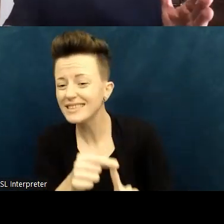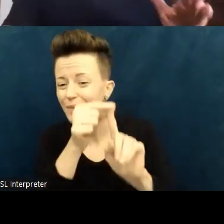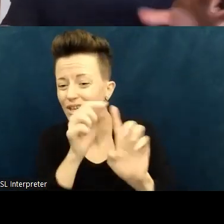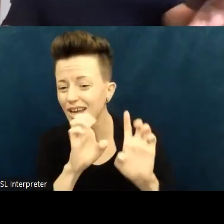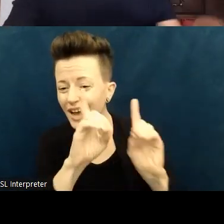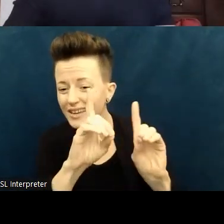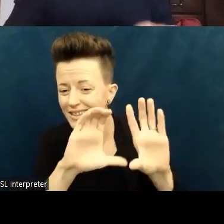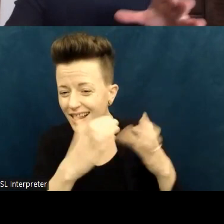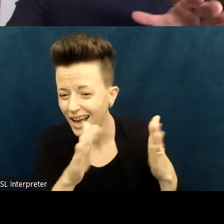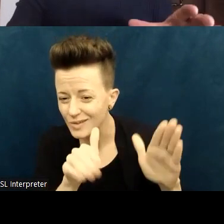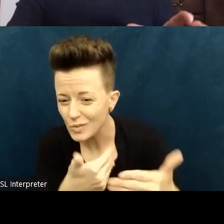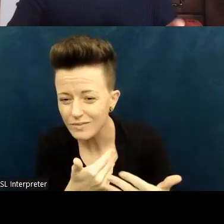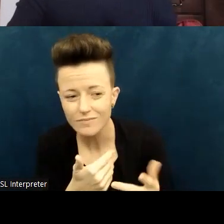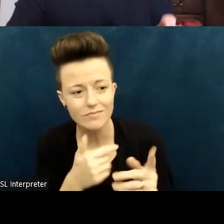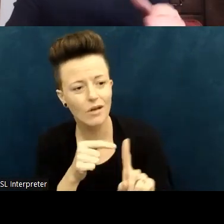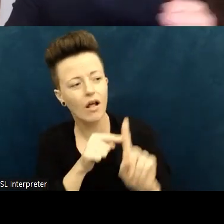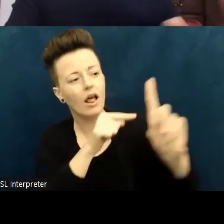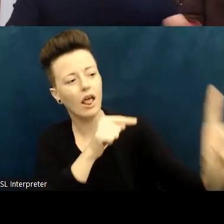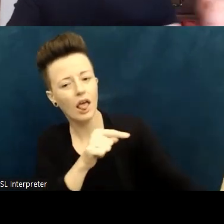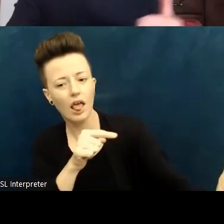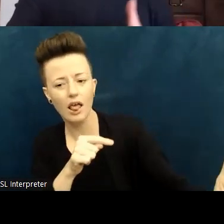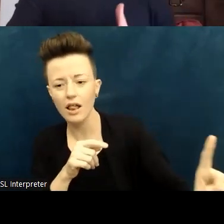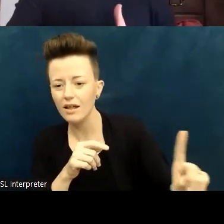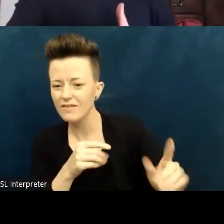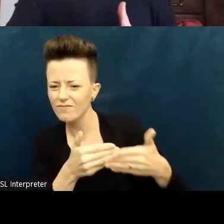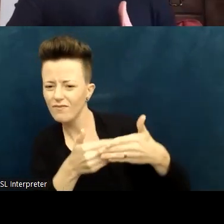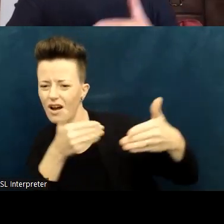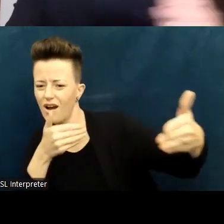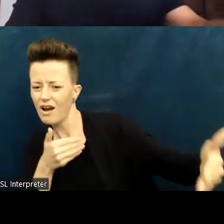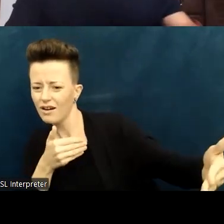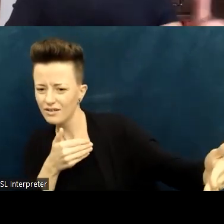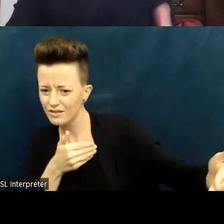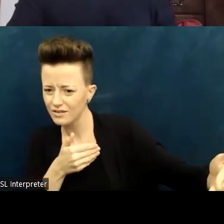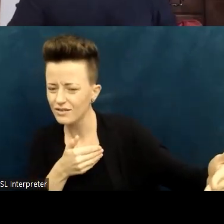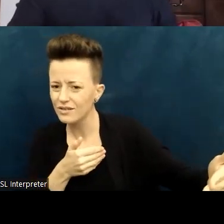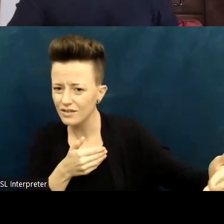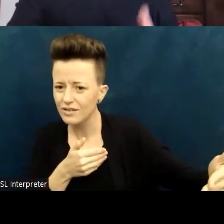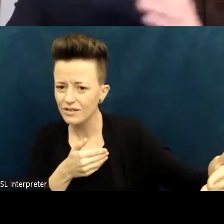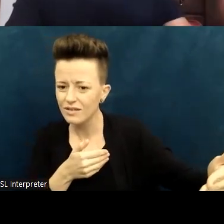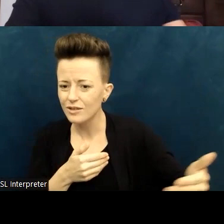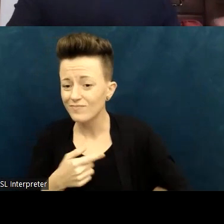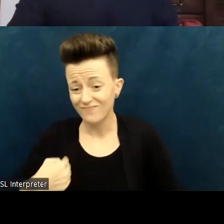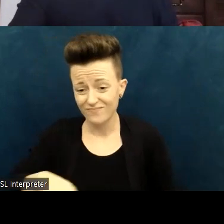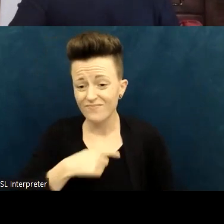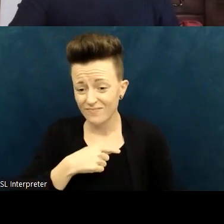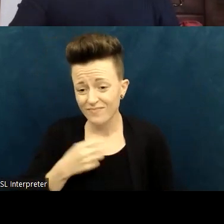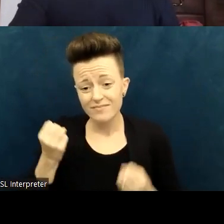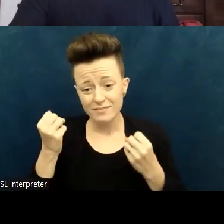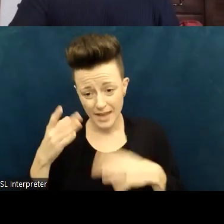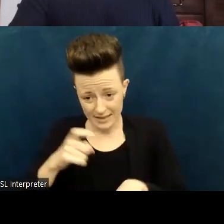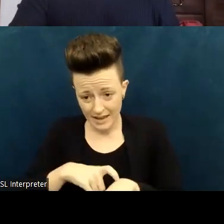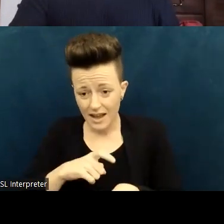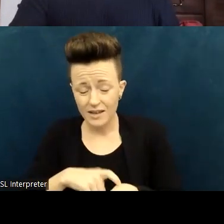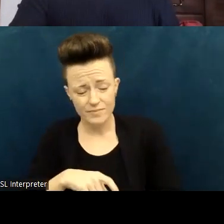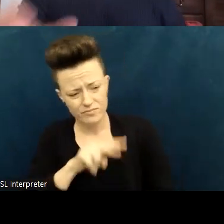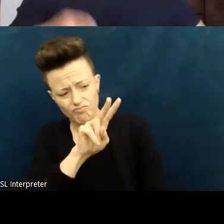and one way that ableism fits in, is we can't get past othering the stranger, marginalizing the